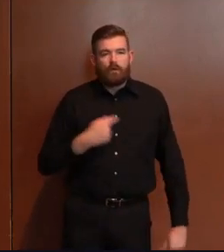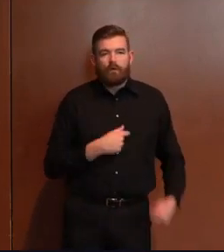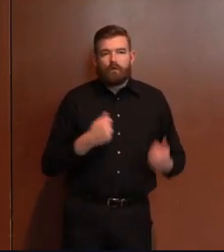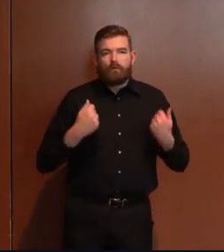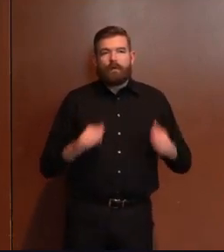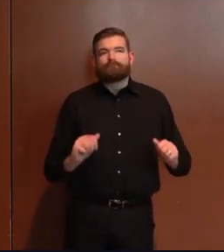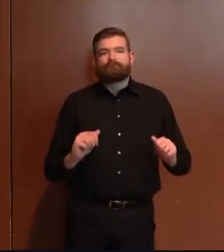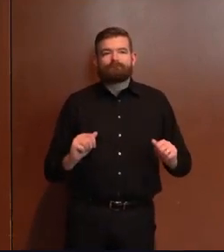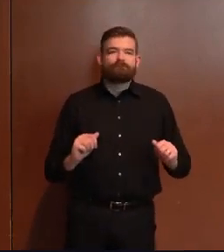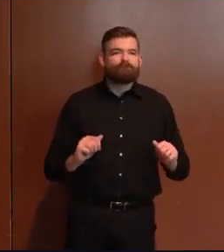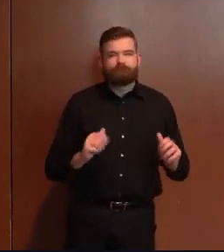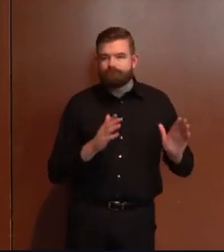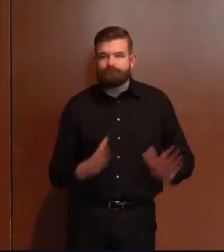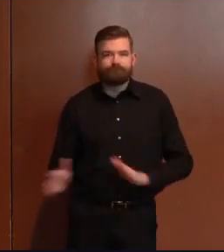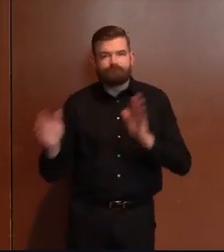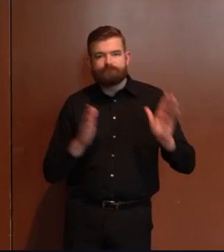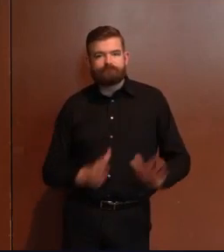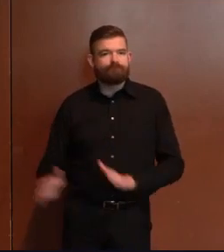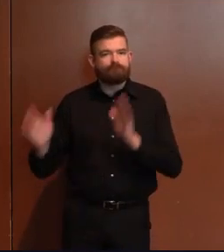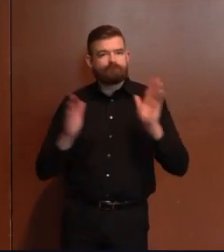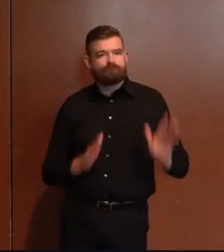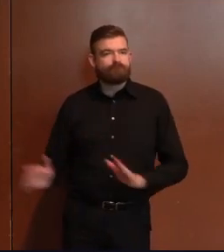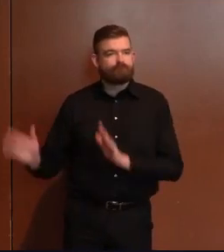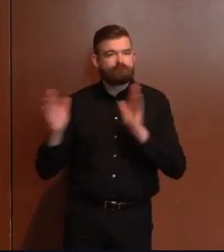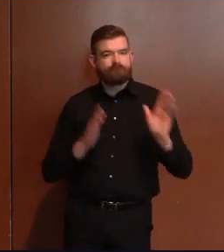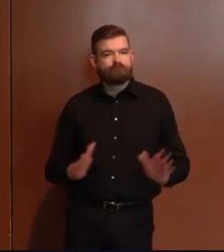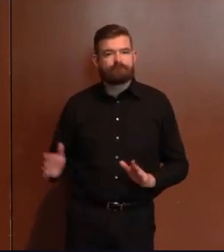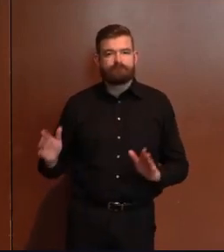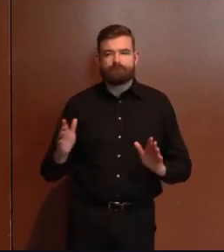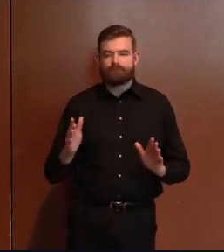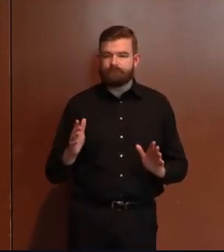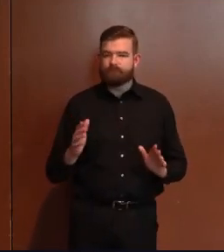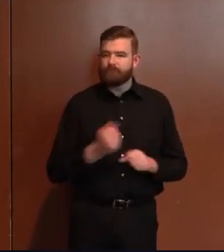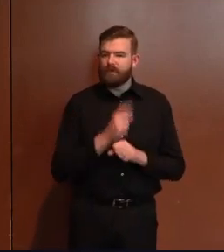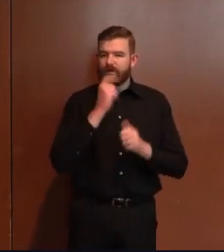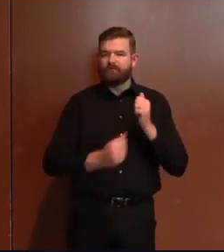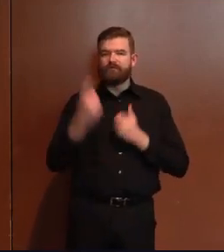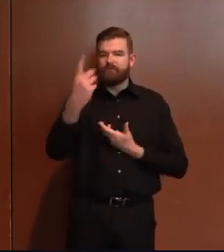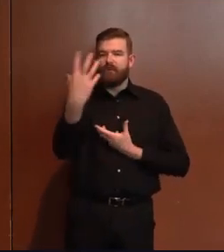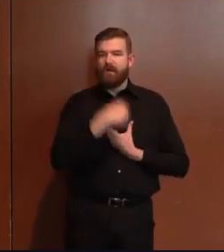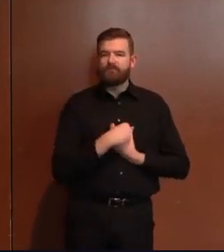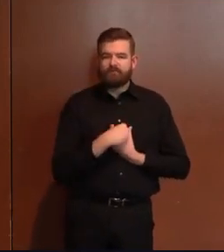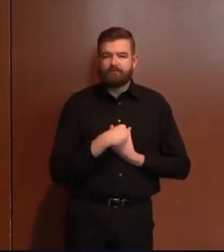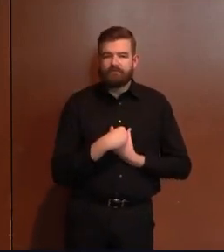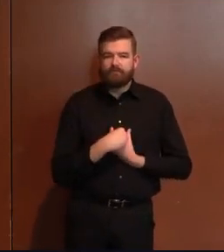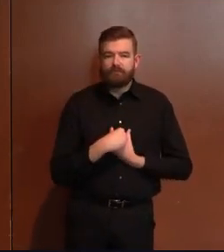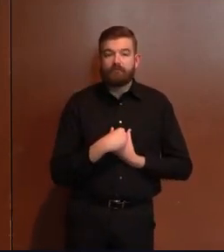with all hands on deck with regards to whoever picks up the phone or goes on to